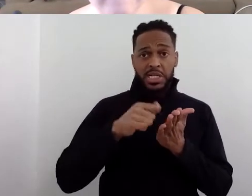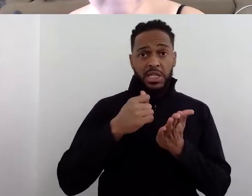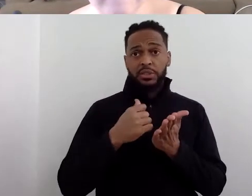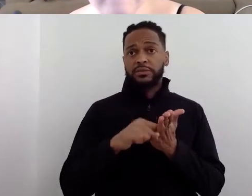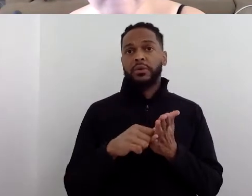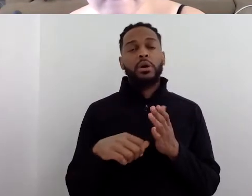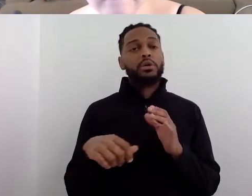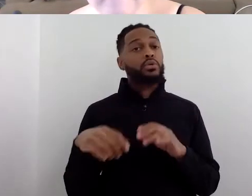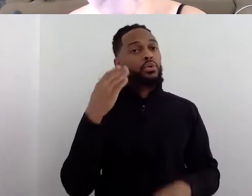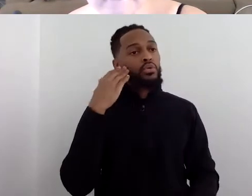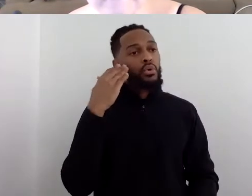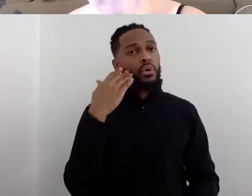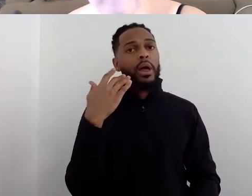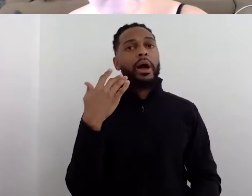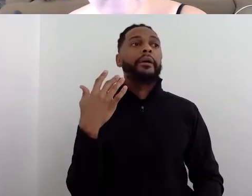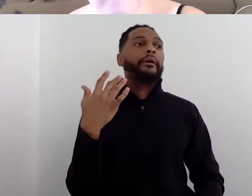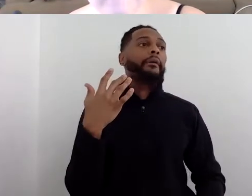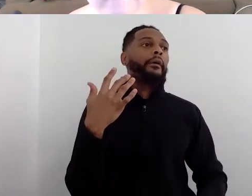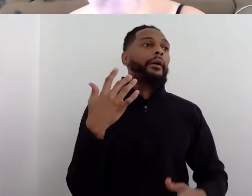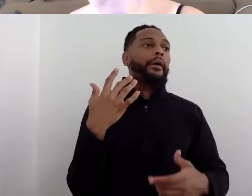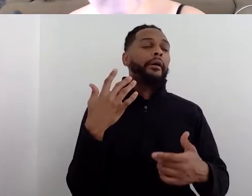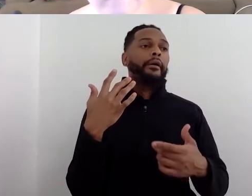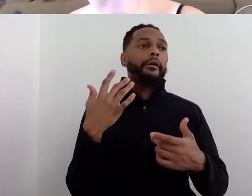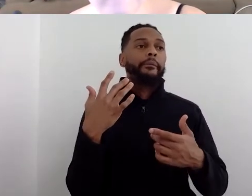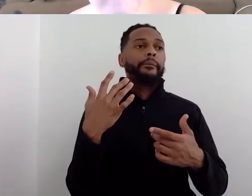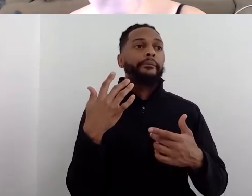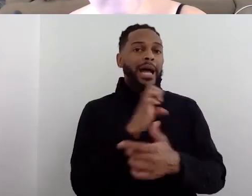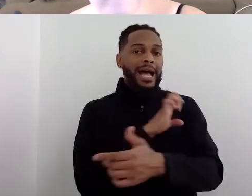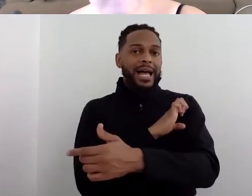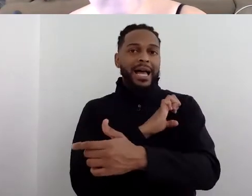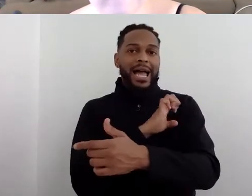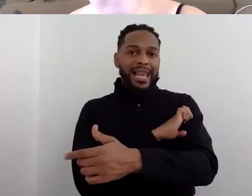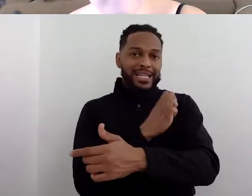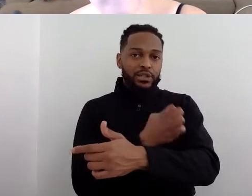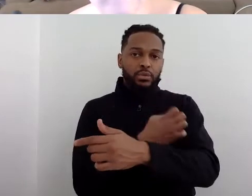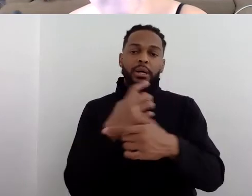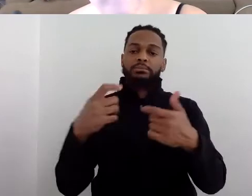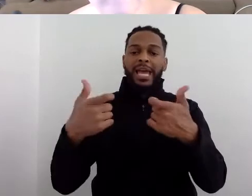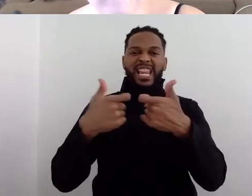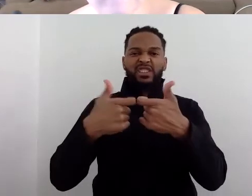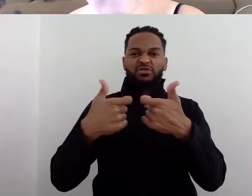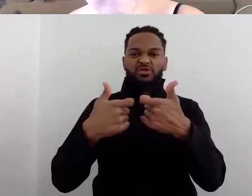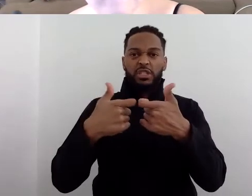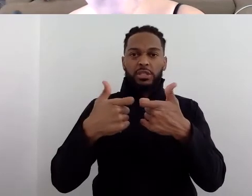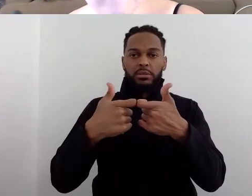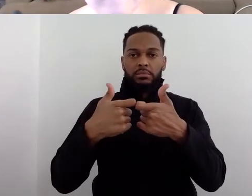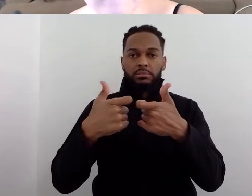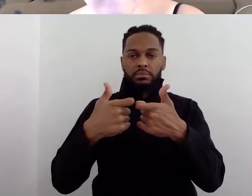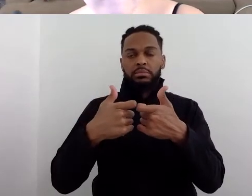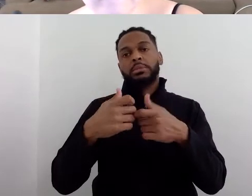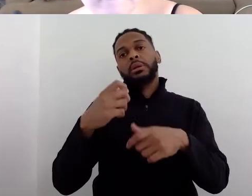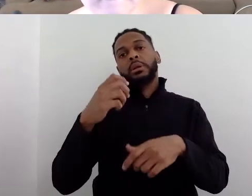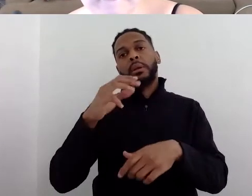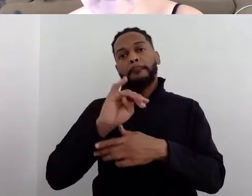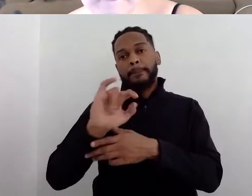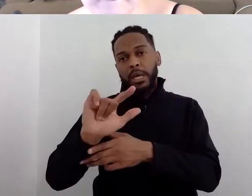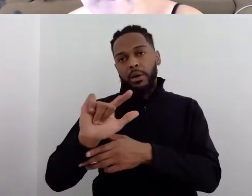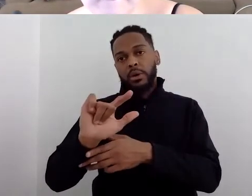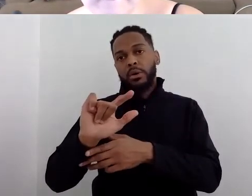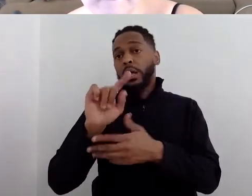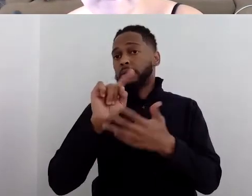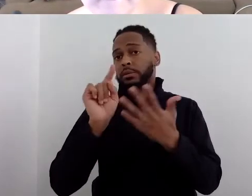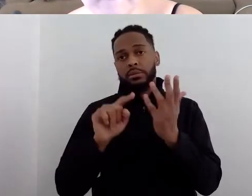bills or whatever like that. Um, but, you know, I'm very open, and I think probably what you'll find